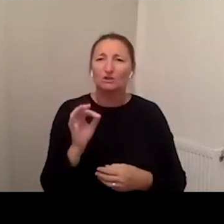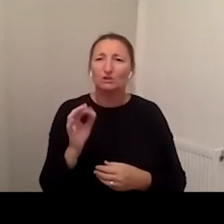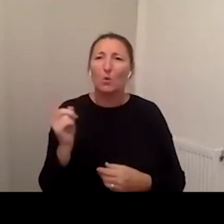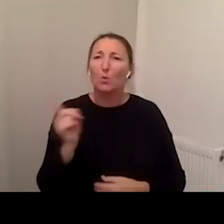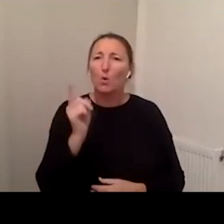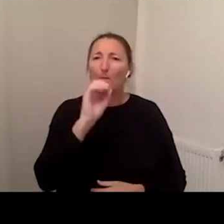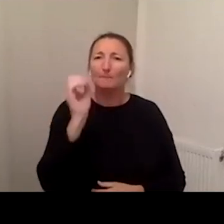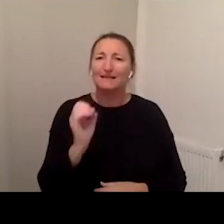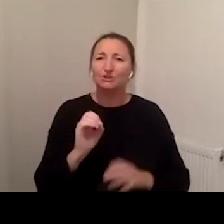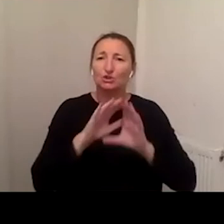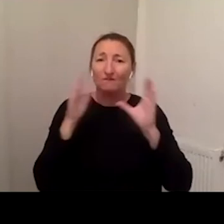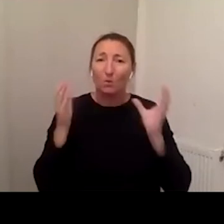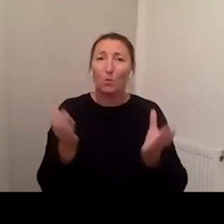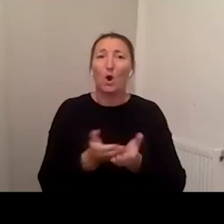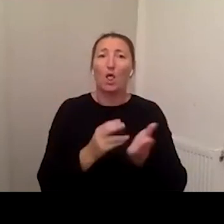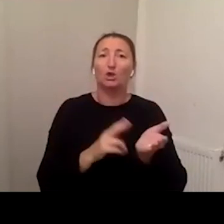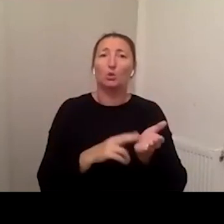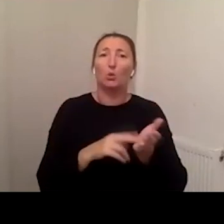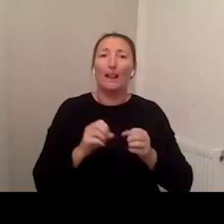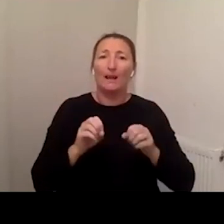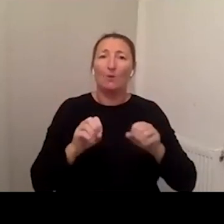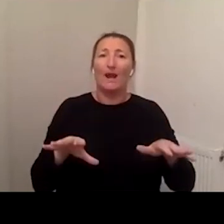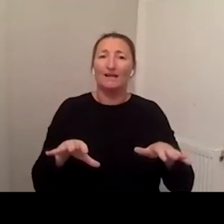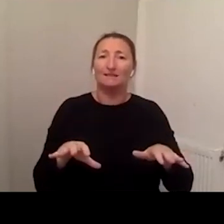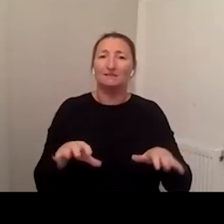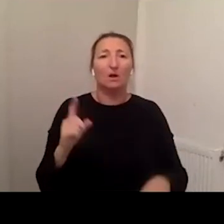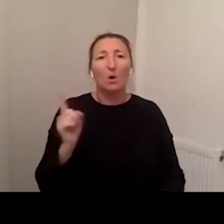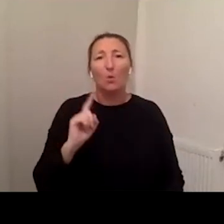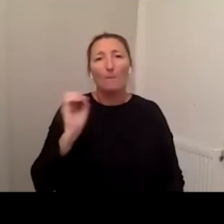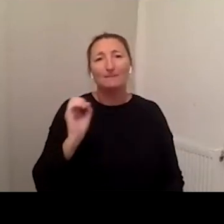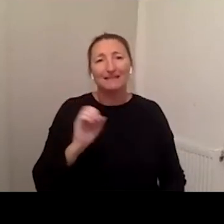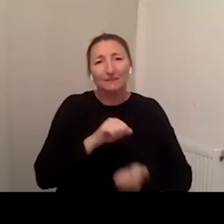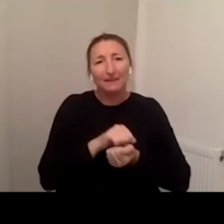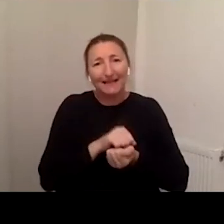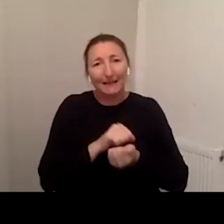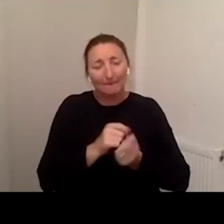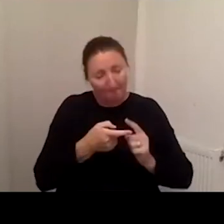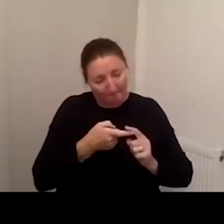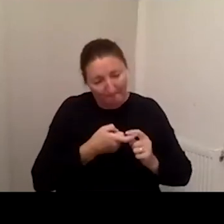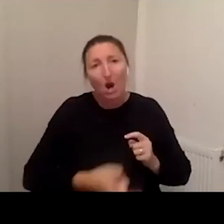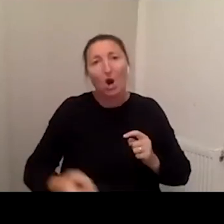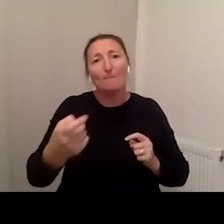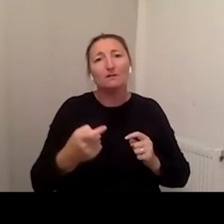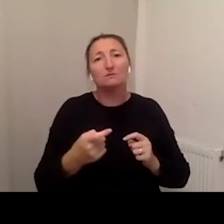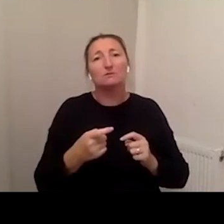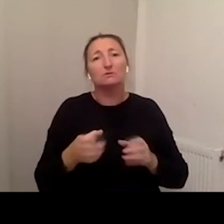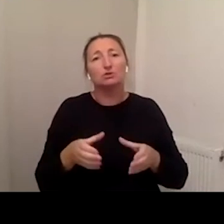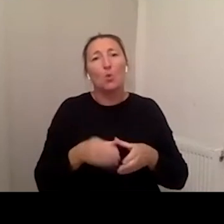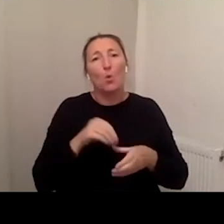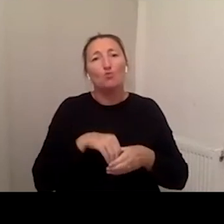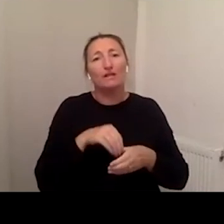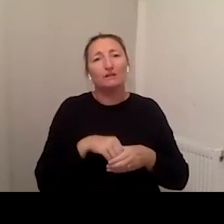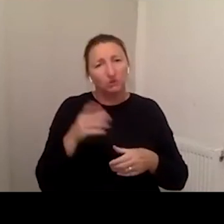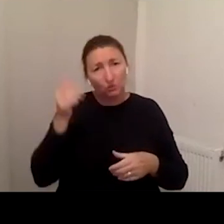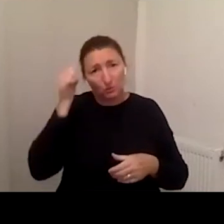of the world's nuclear waste? How much of that percentage of nuclear waste is stored in permanent storage? I don't know if any of you are fact fans and have that off on your